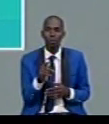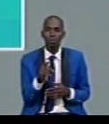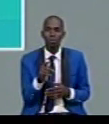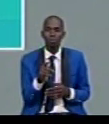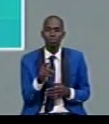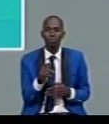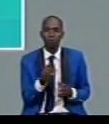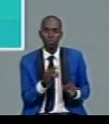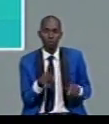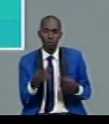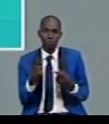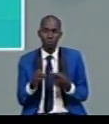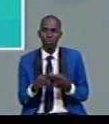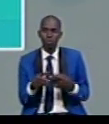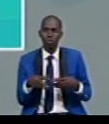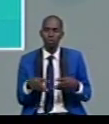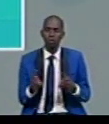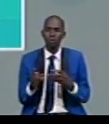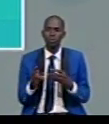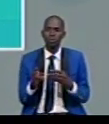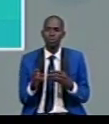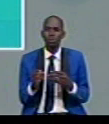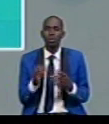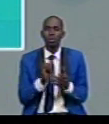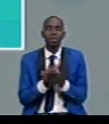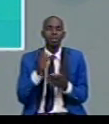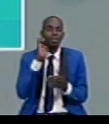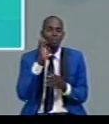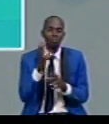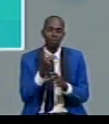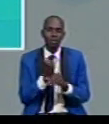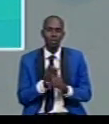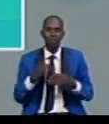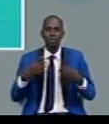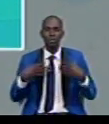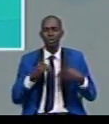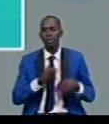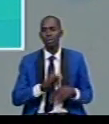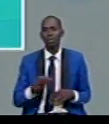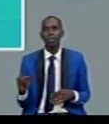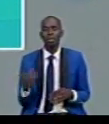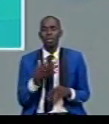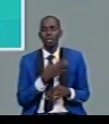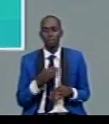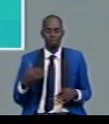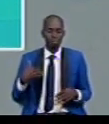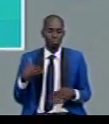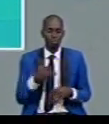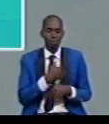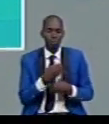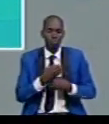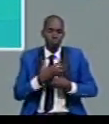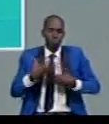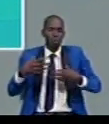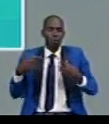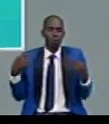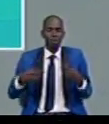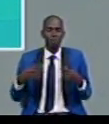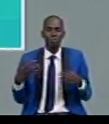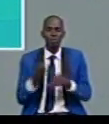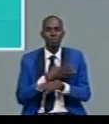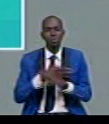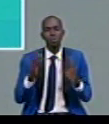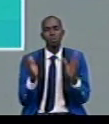after the prayer of the man of God, she received her healing. The breast tumor disappeared. The pain is gone. Praise the